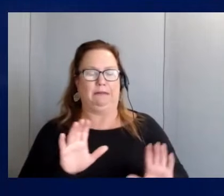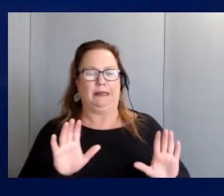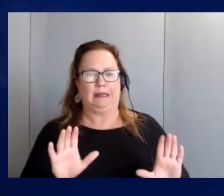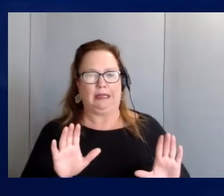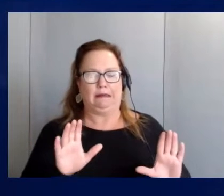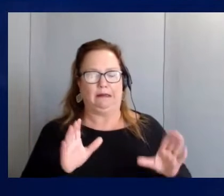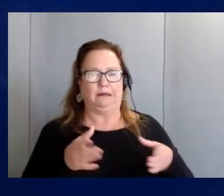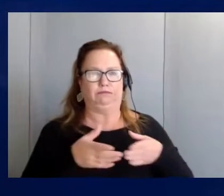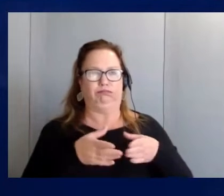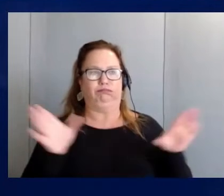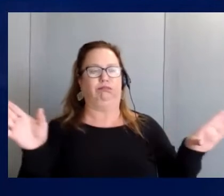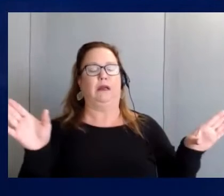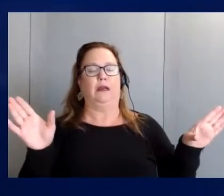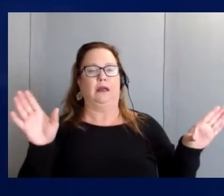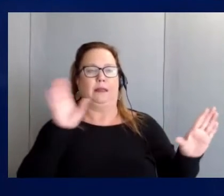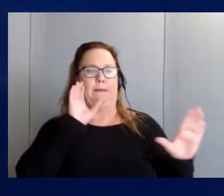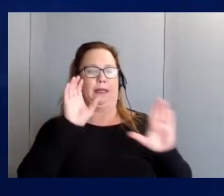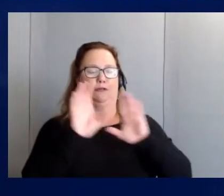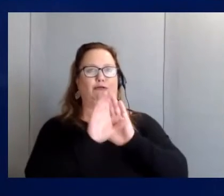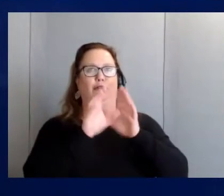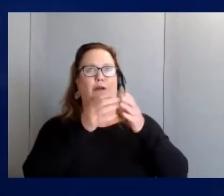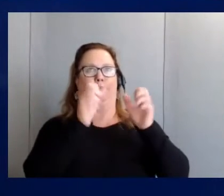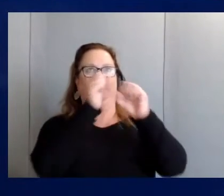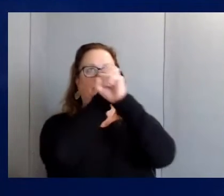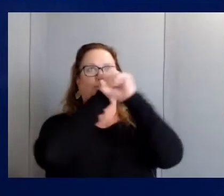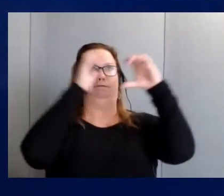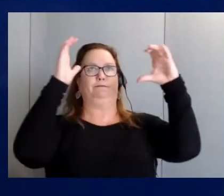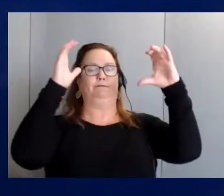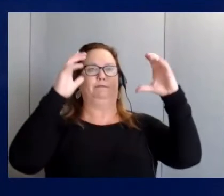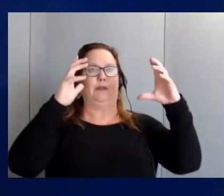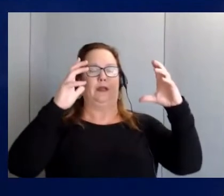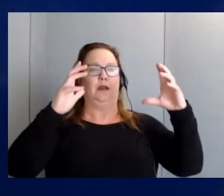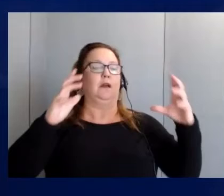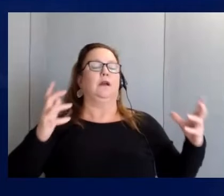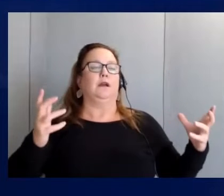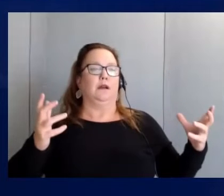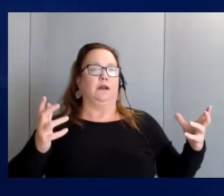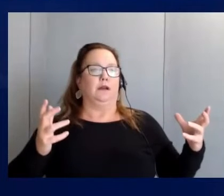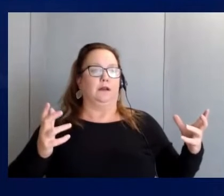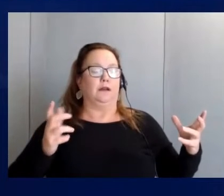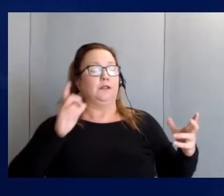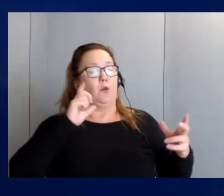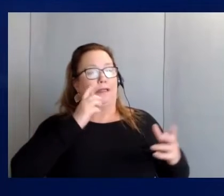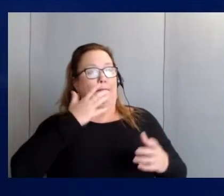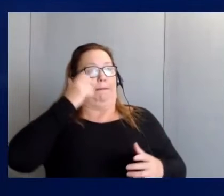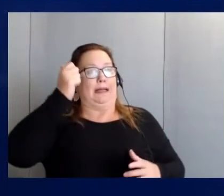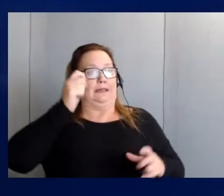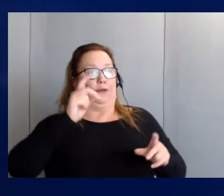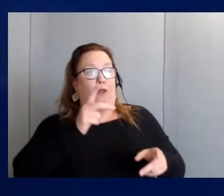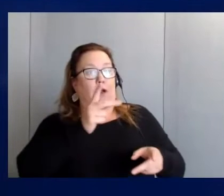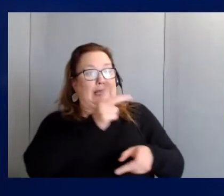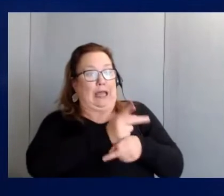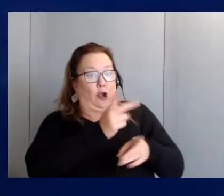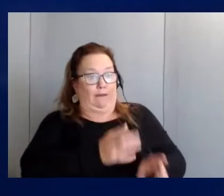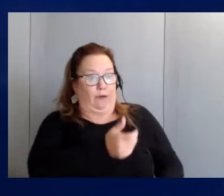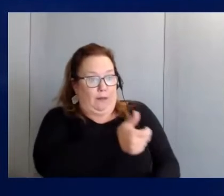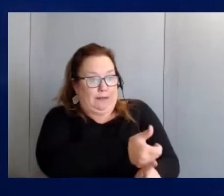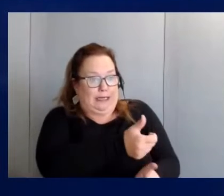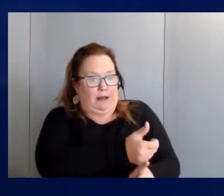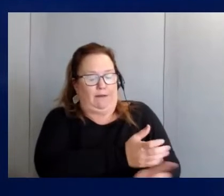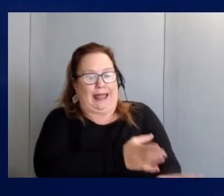bigger picture. So what is best for both the caregiver and the person who has dementia